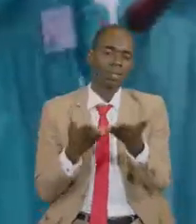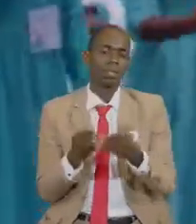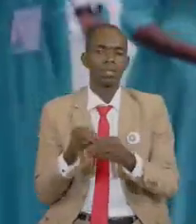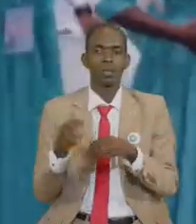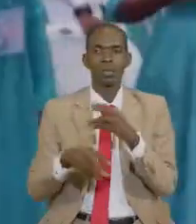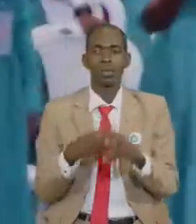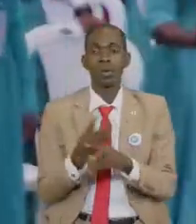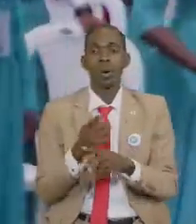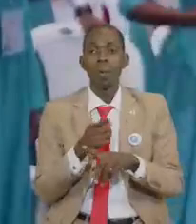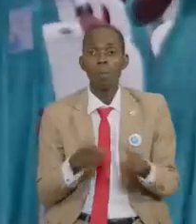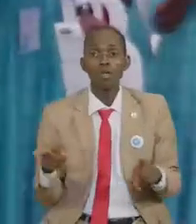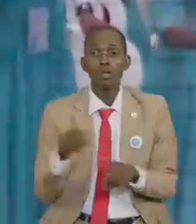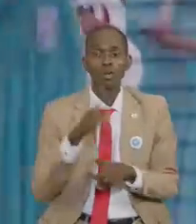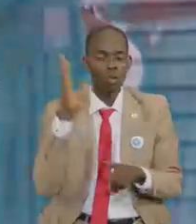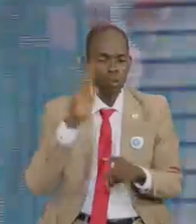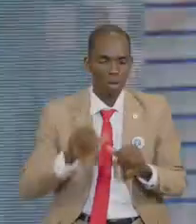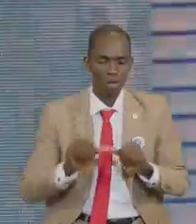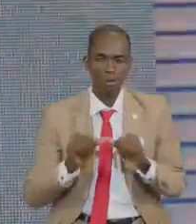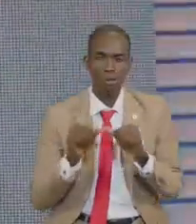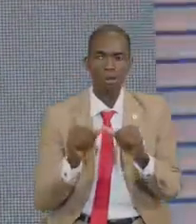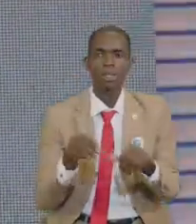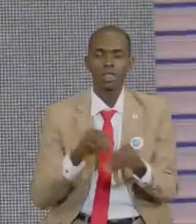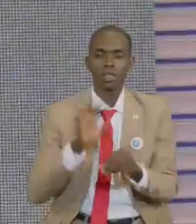But you remain in your integrity.